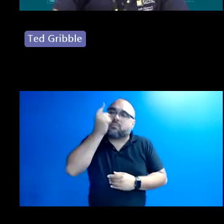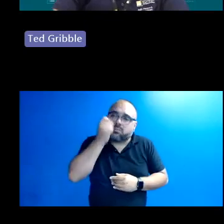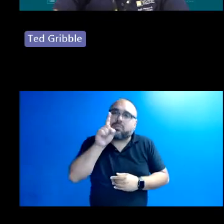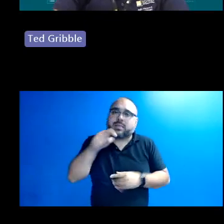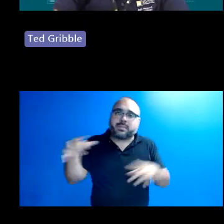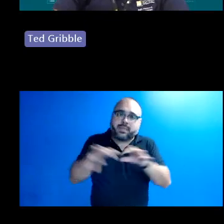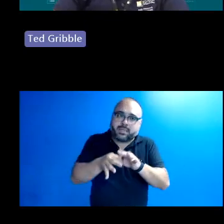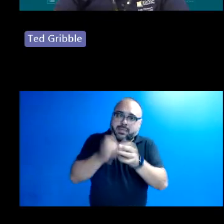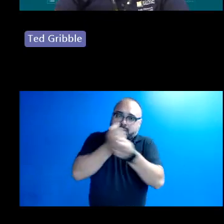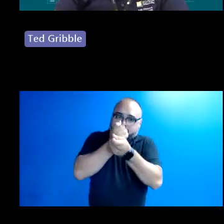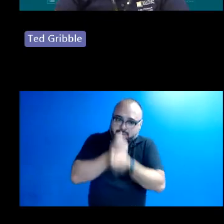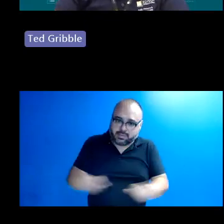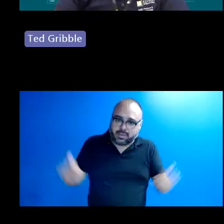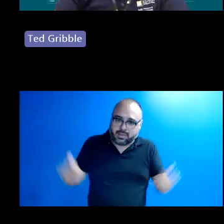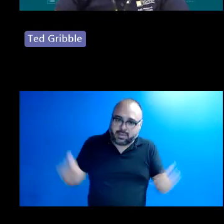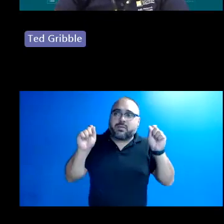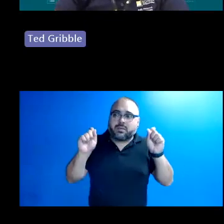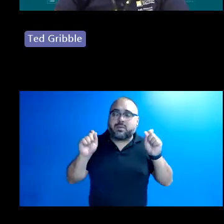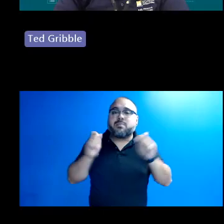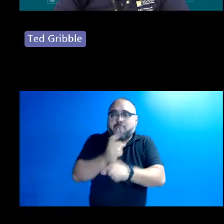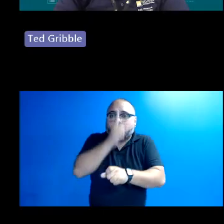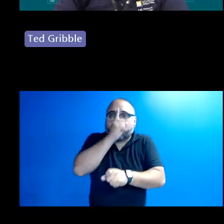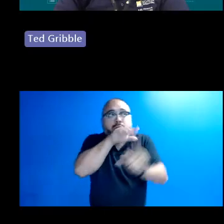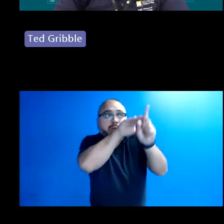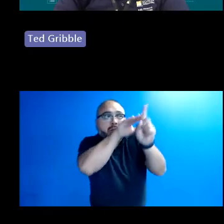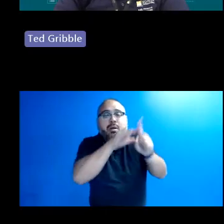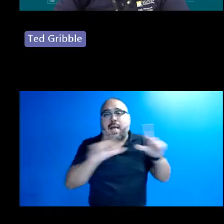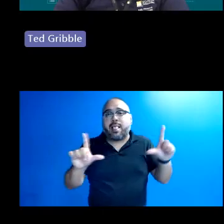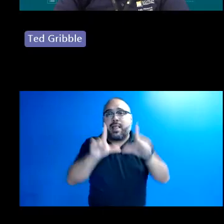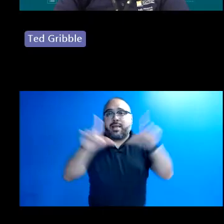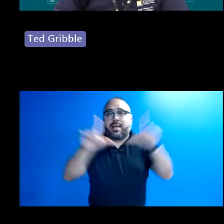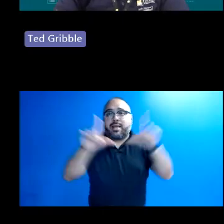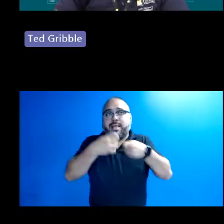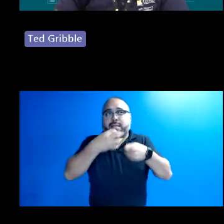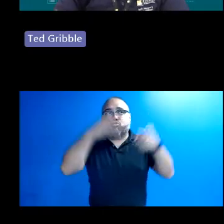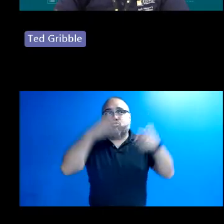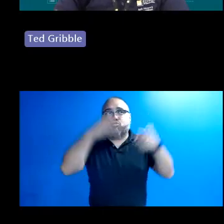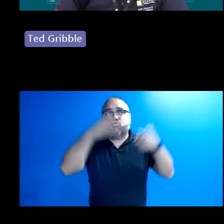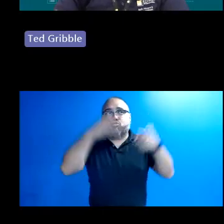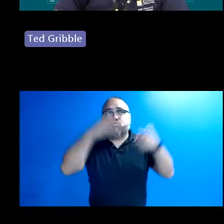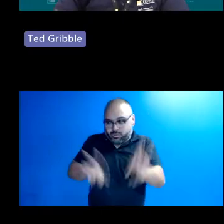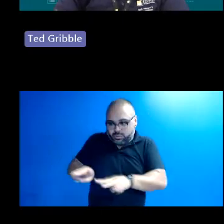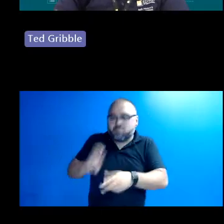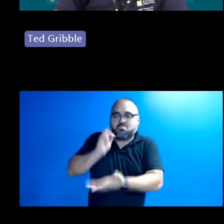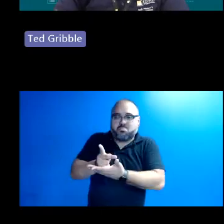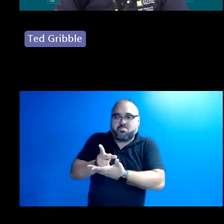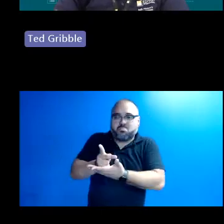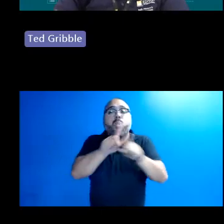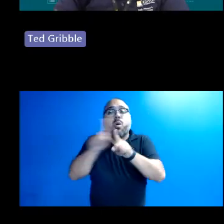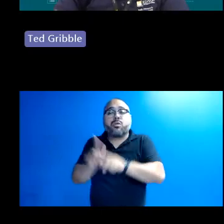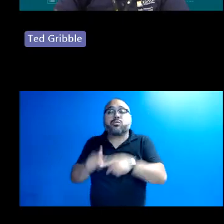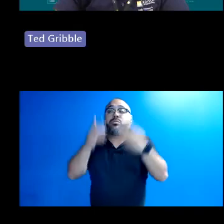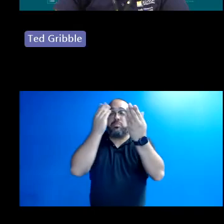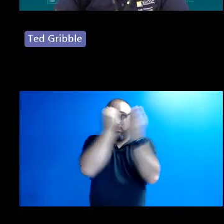that you're using a licensed electrician and have that work permitted. Also, just as a public safety announcement here,